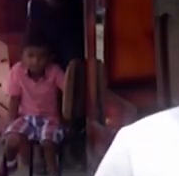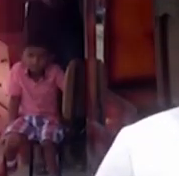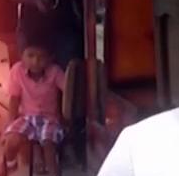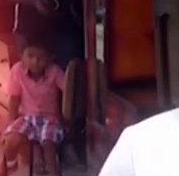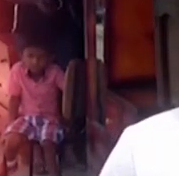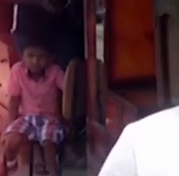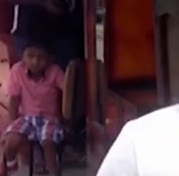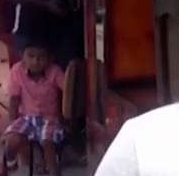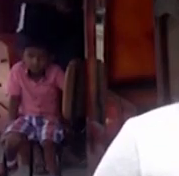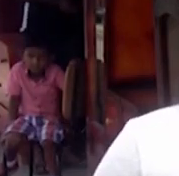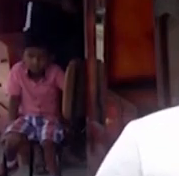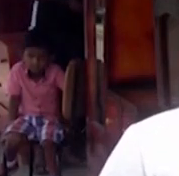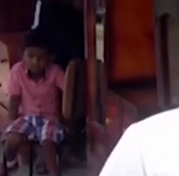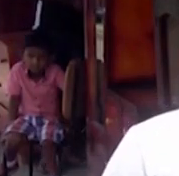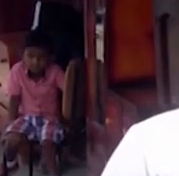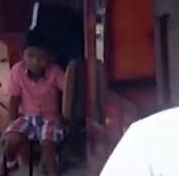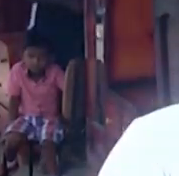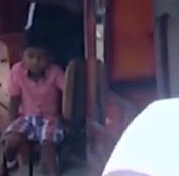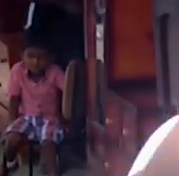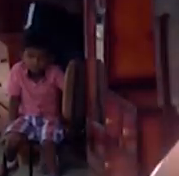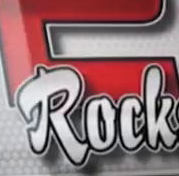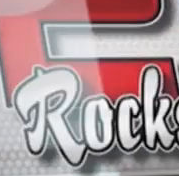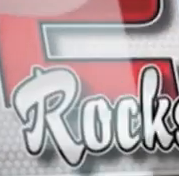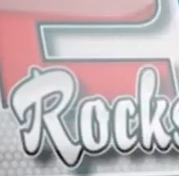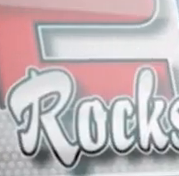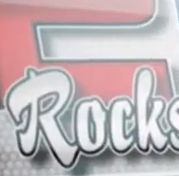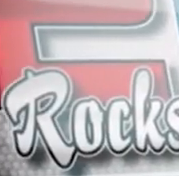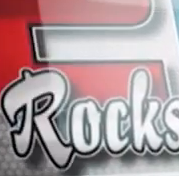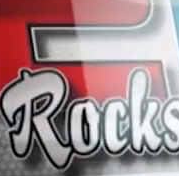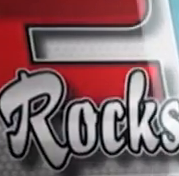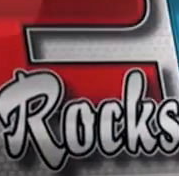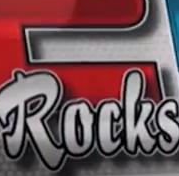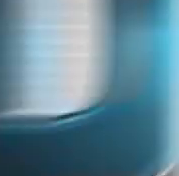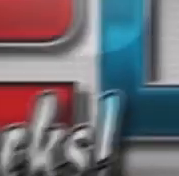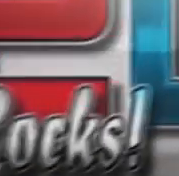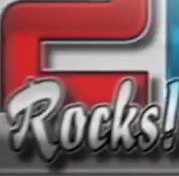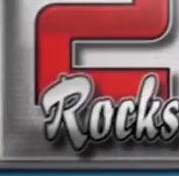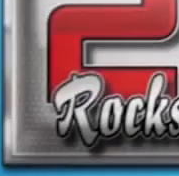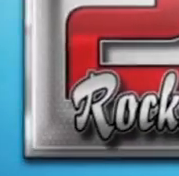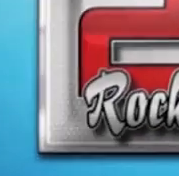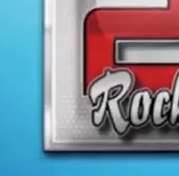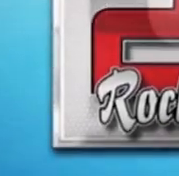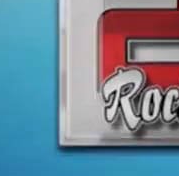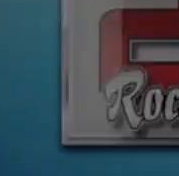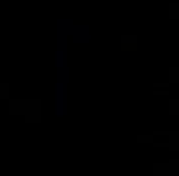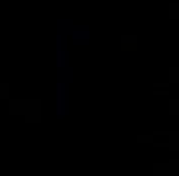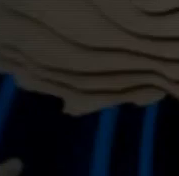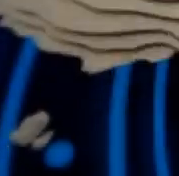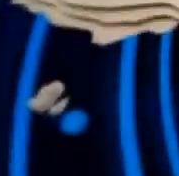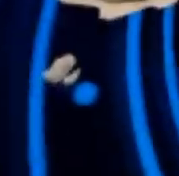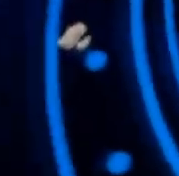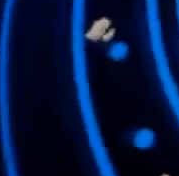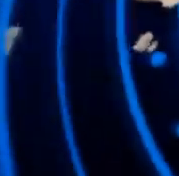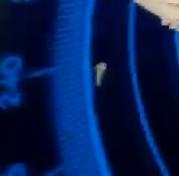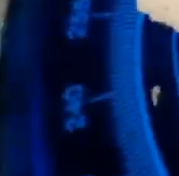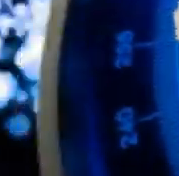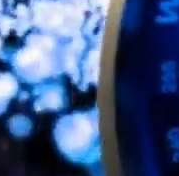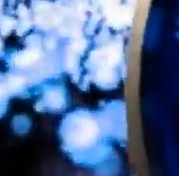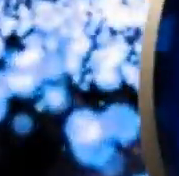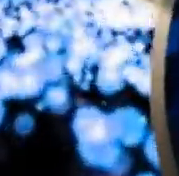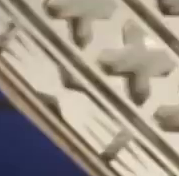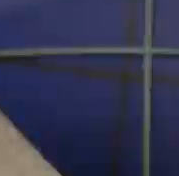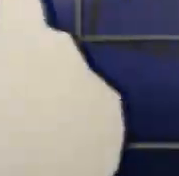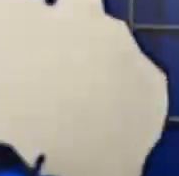We love Today FM. Today FM rocks. Today's hit music on Today FM.